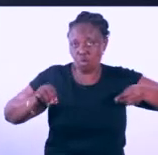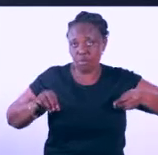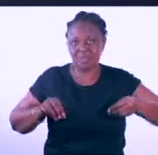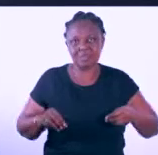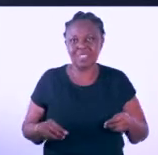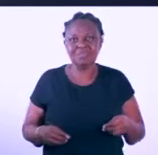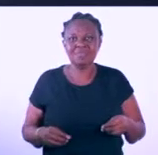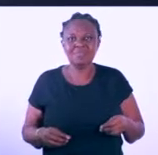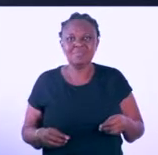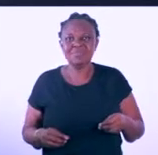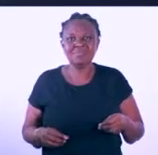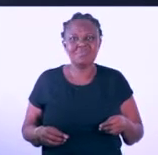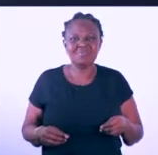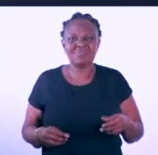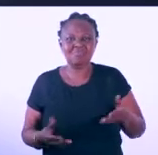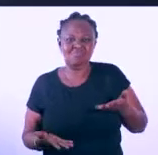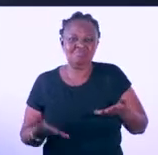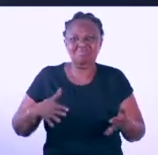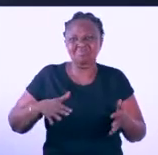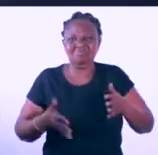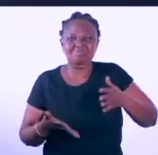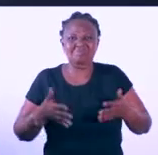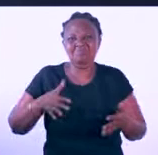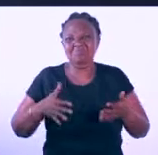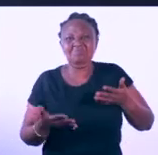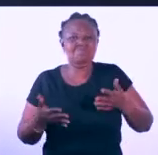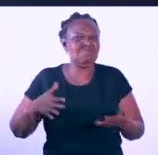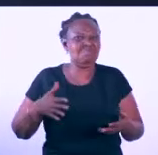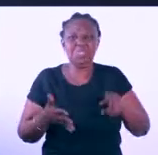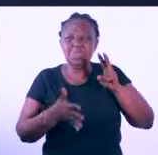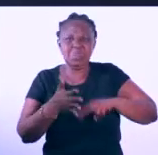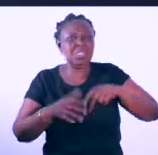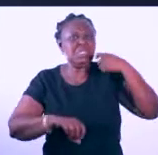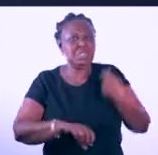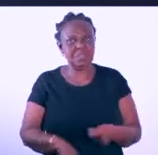she was hesitating in reading.